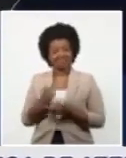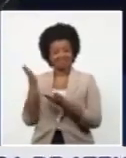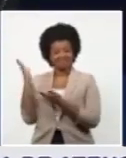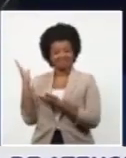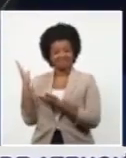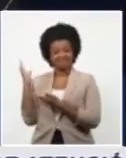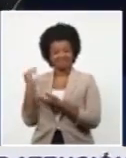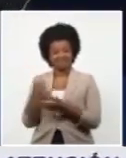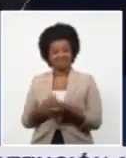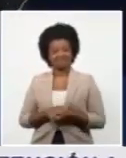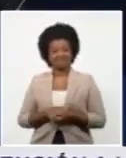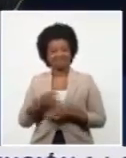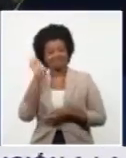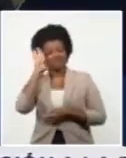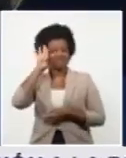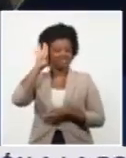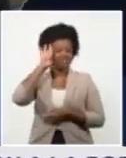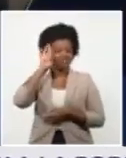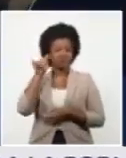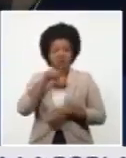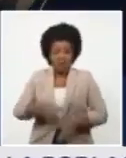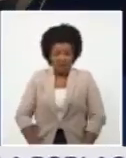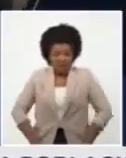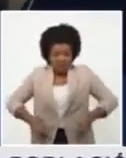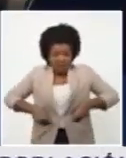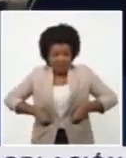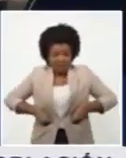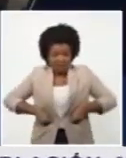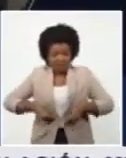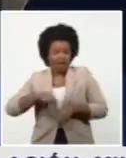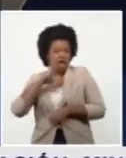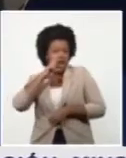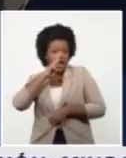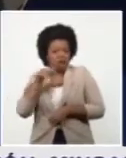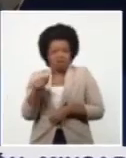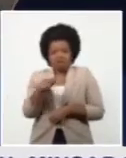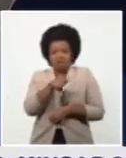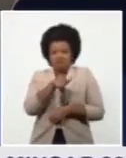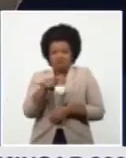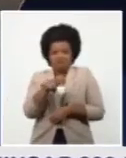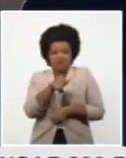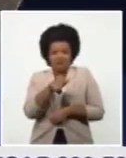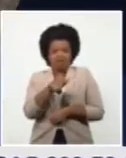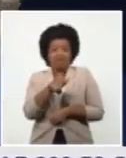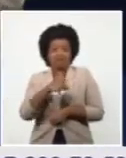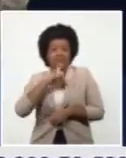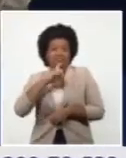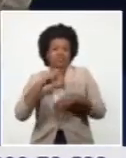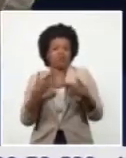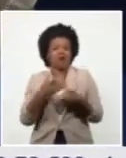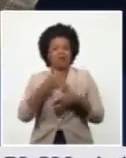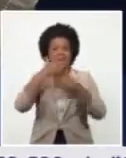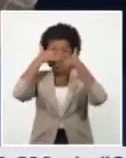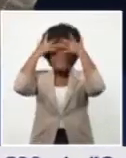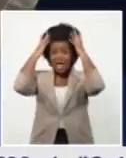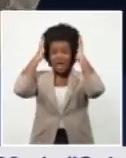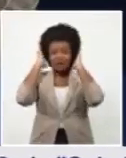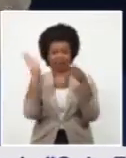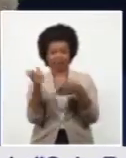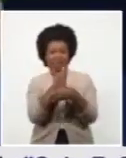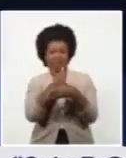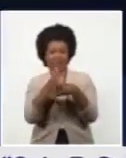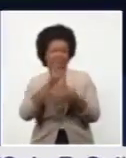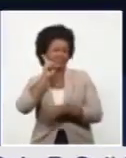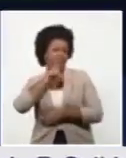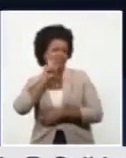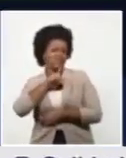really surprised. And it is this puppet, who one day appeared on